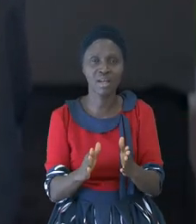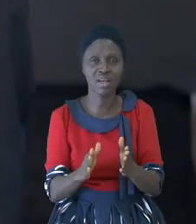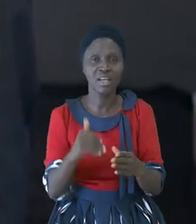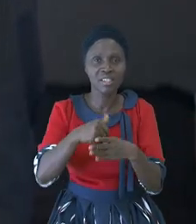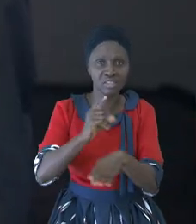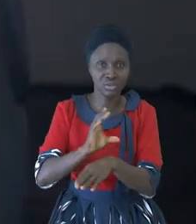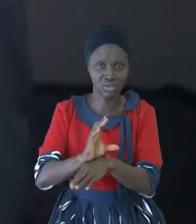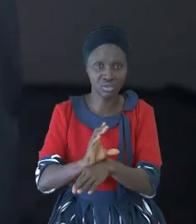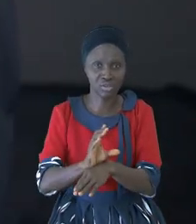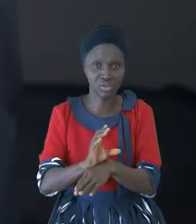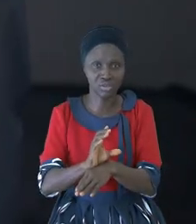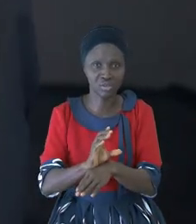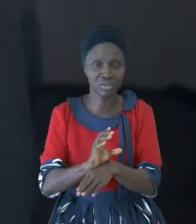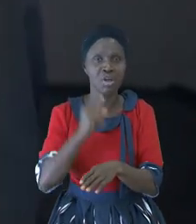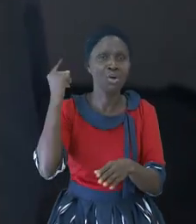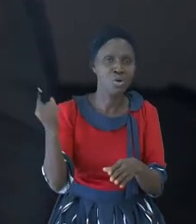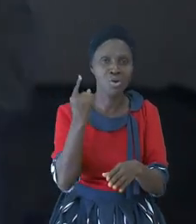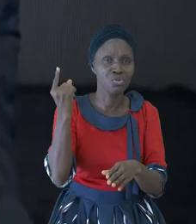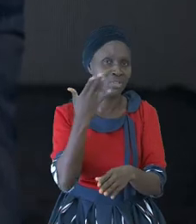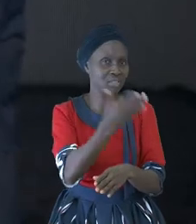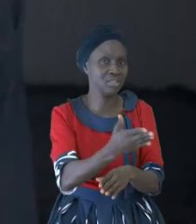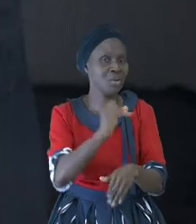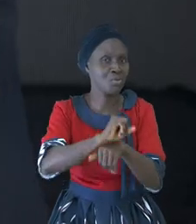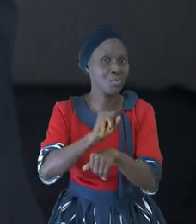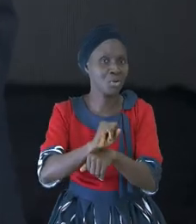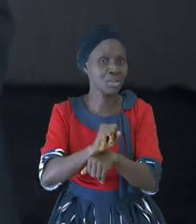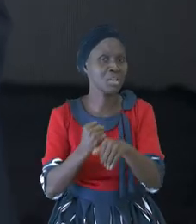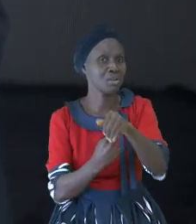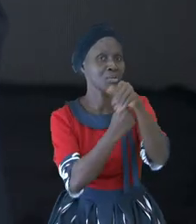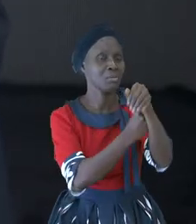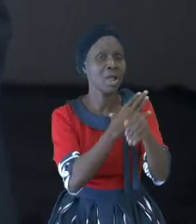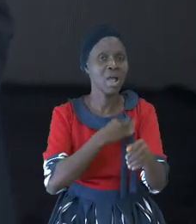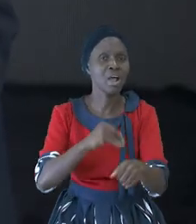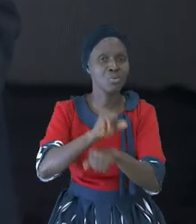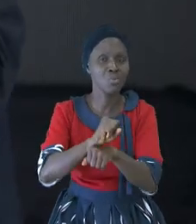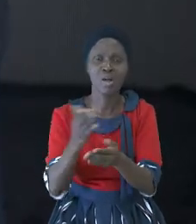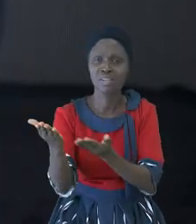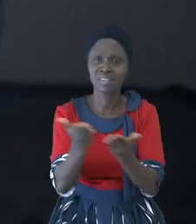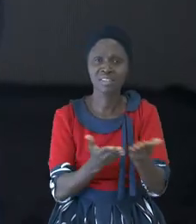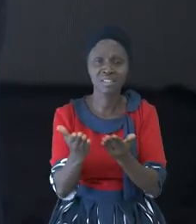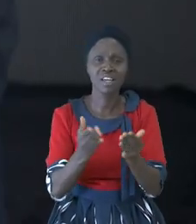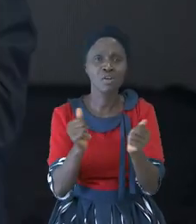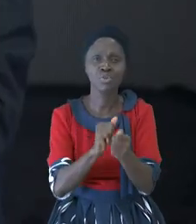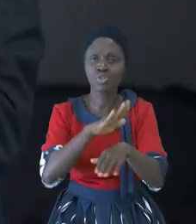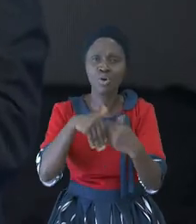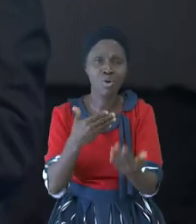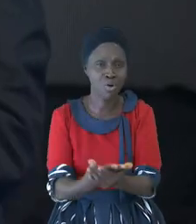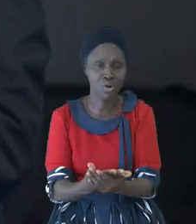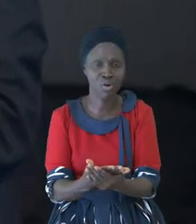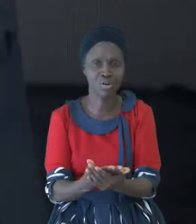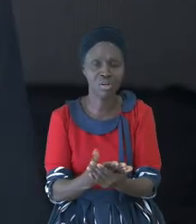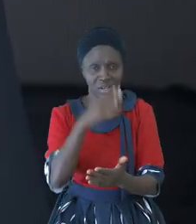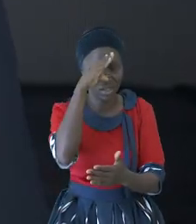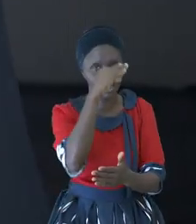worker, is always there, and he serves with all the ounce of energy in his